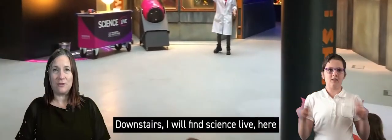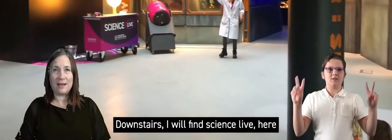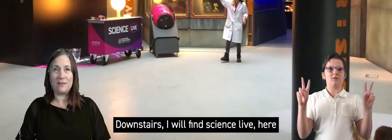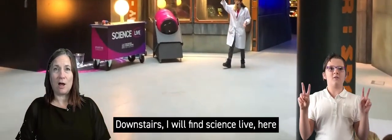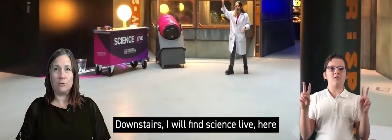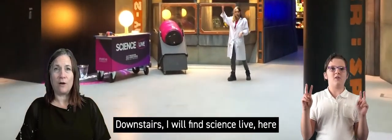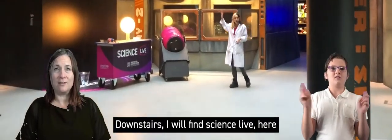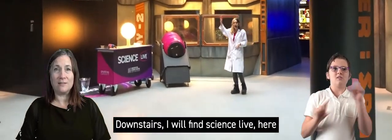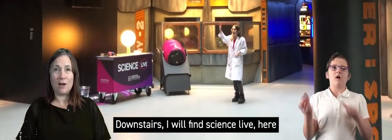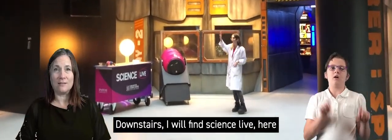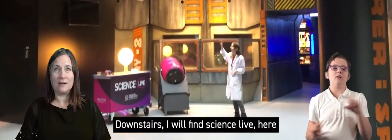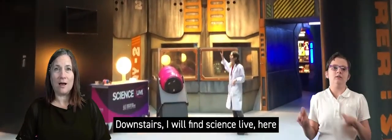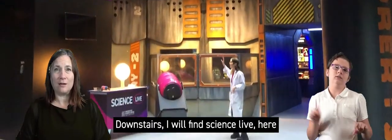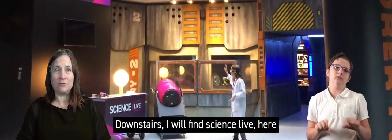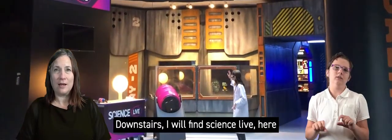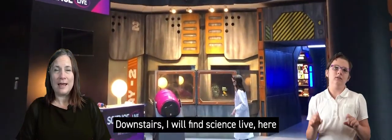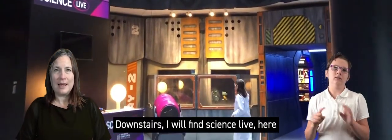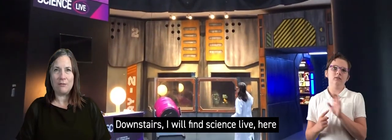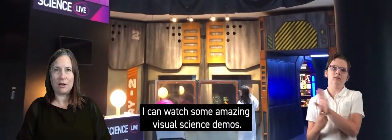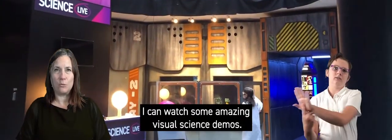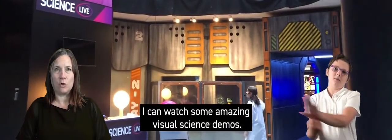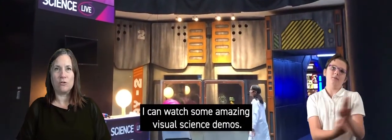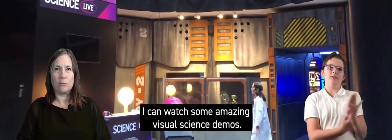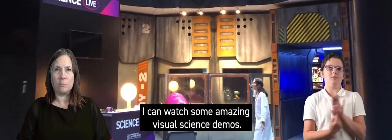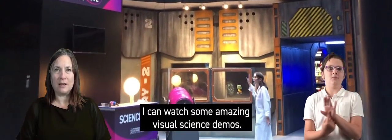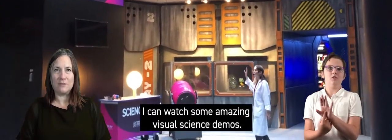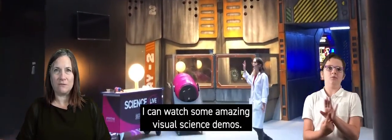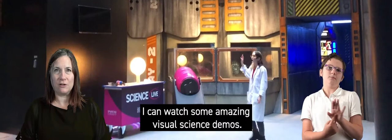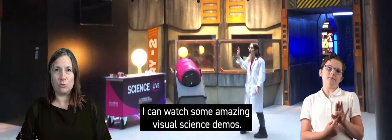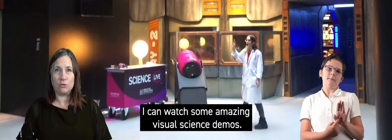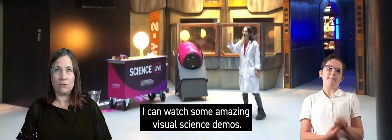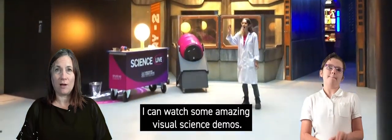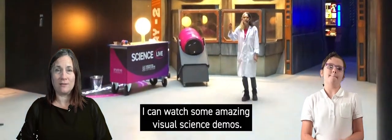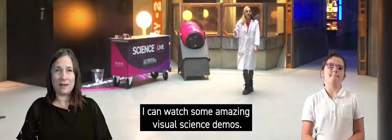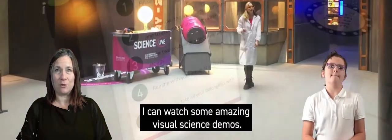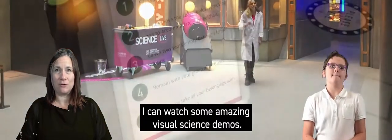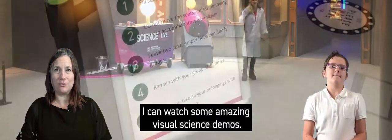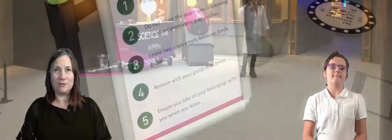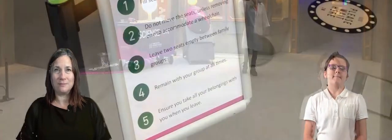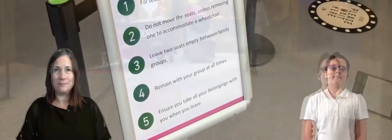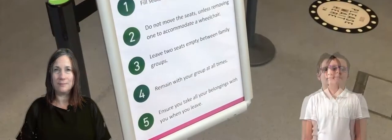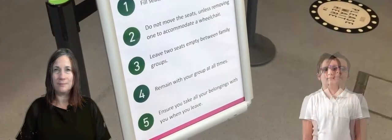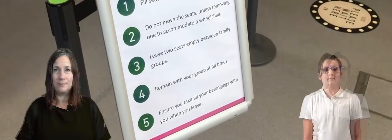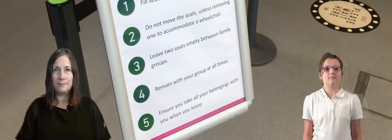Downstairs I will find science live. Here I can watch some amazing visual science demos.